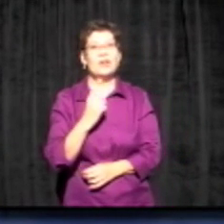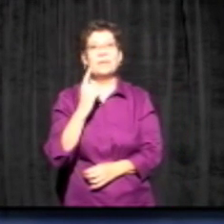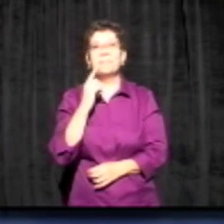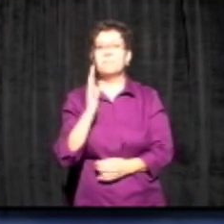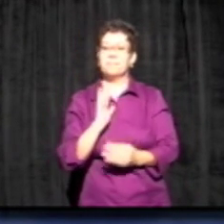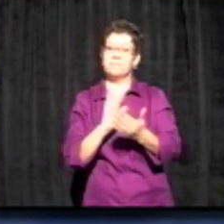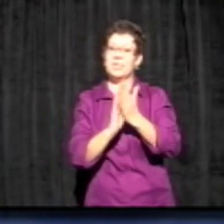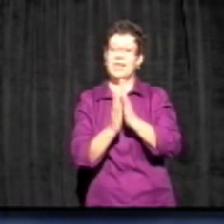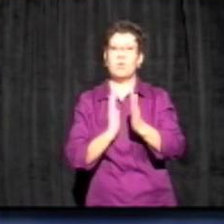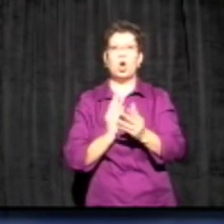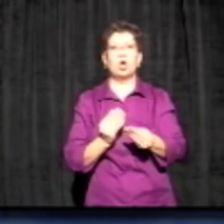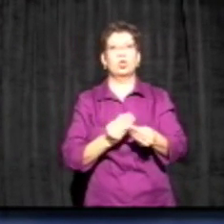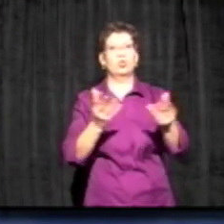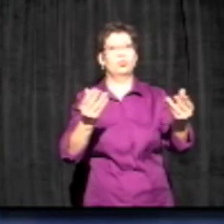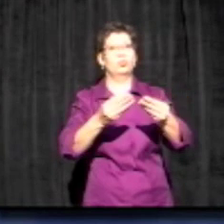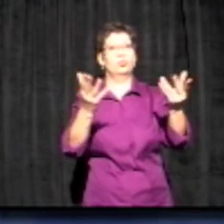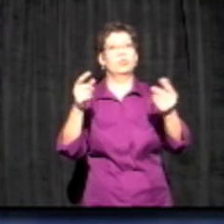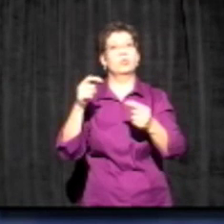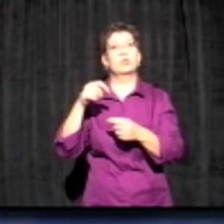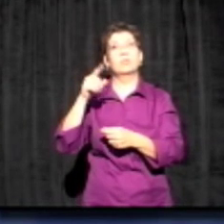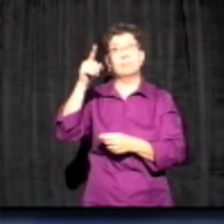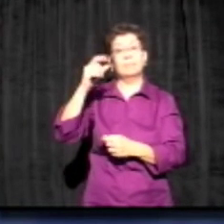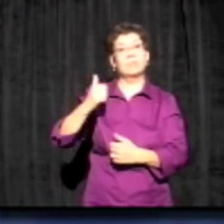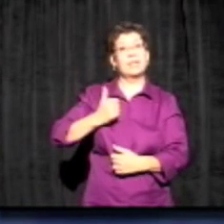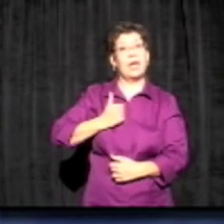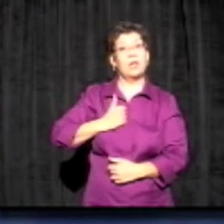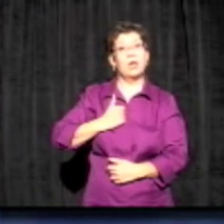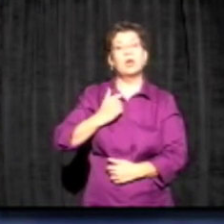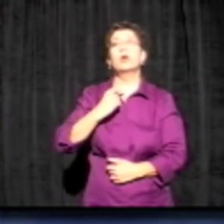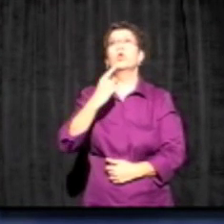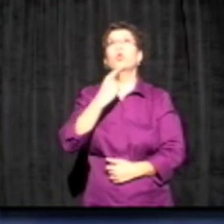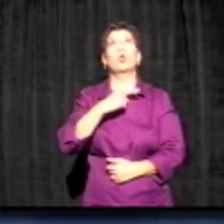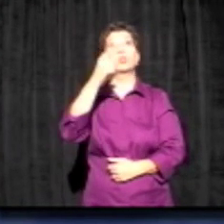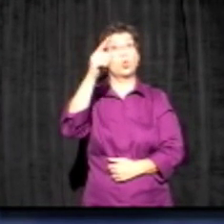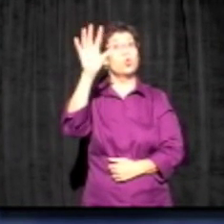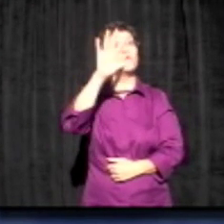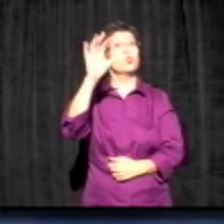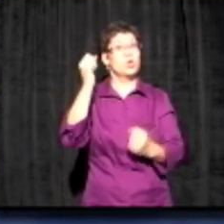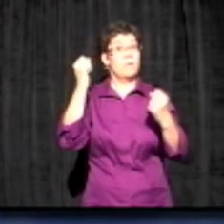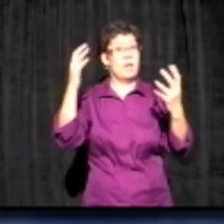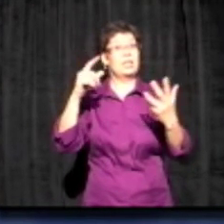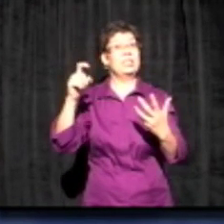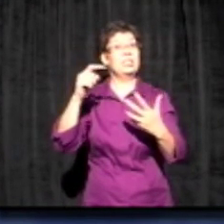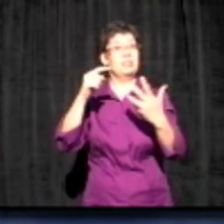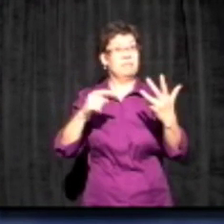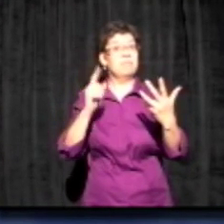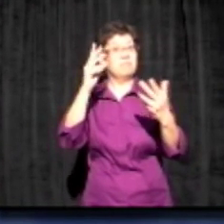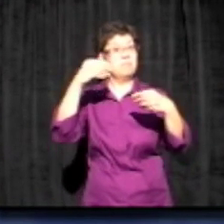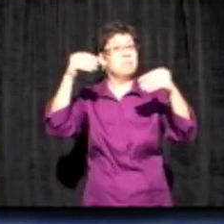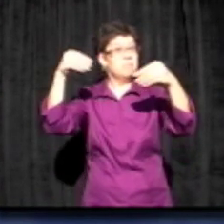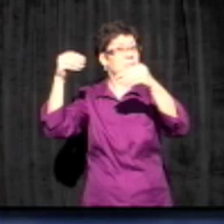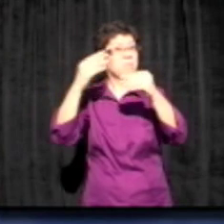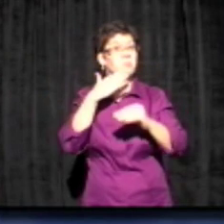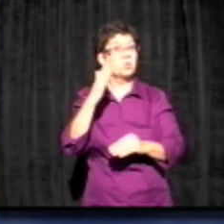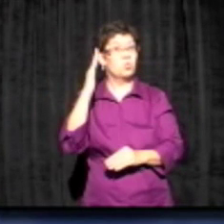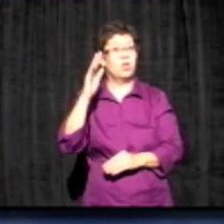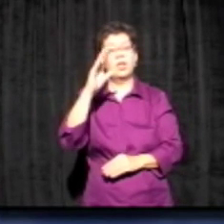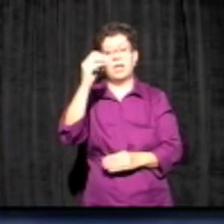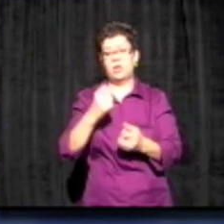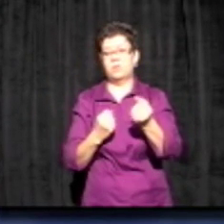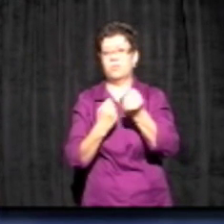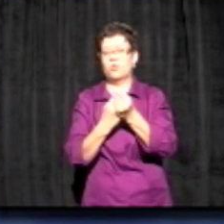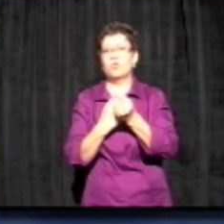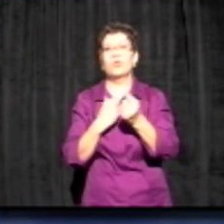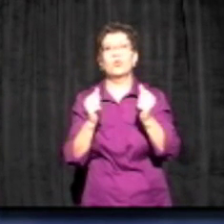became our distributor in Canada, convinced us of a large market opportunity in Canada, and also supported us with a large